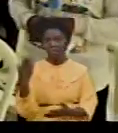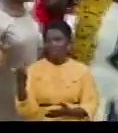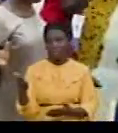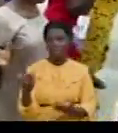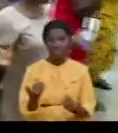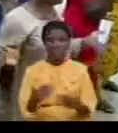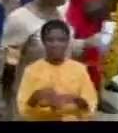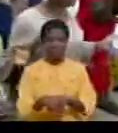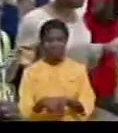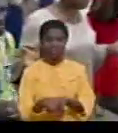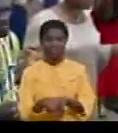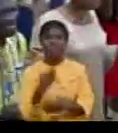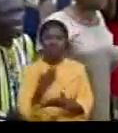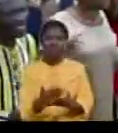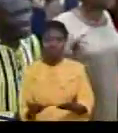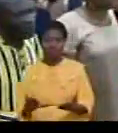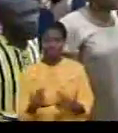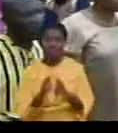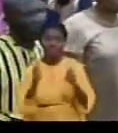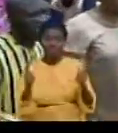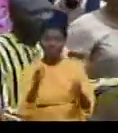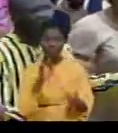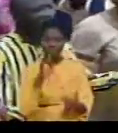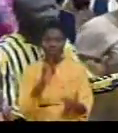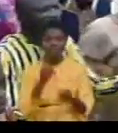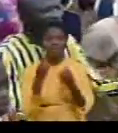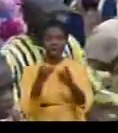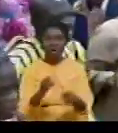tonight, something great is happening.